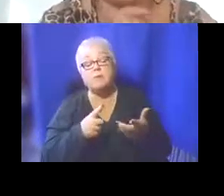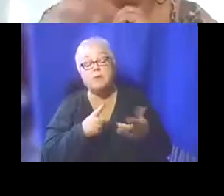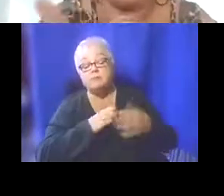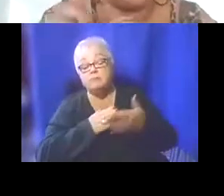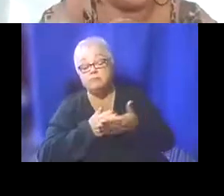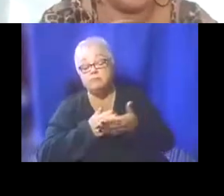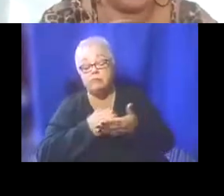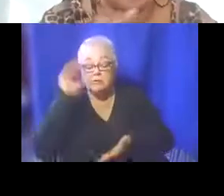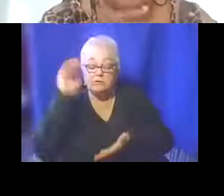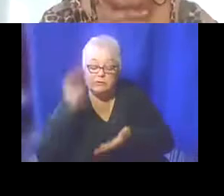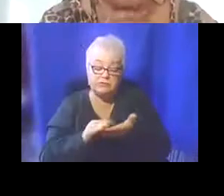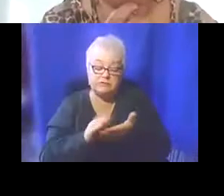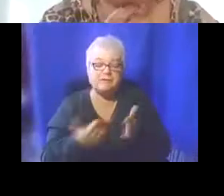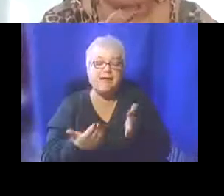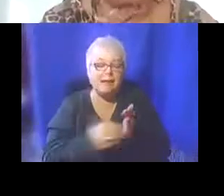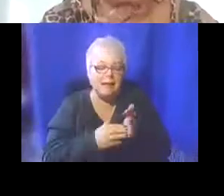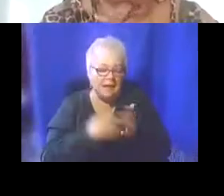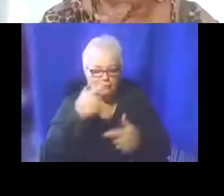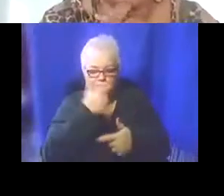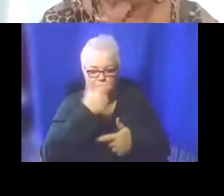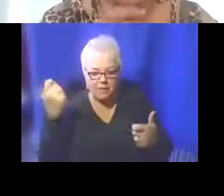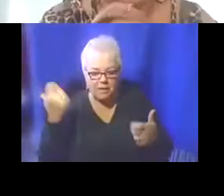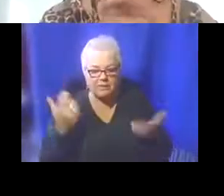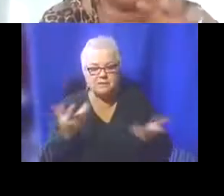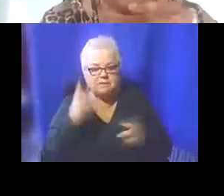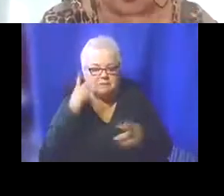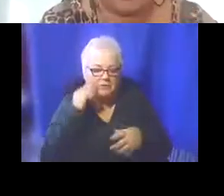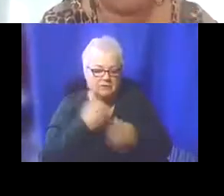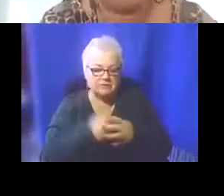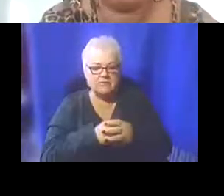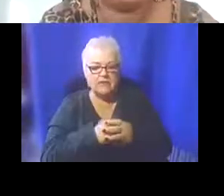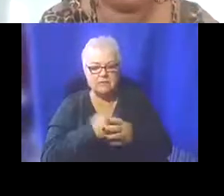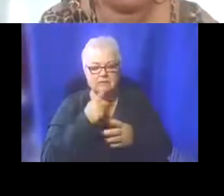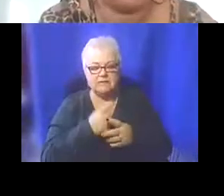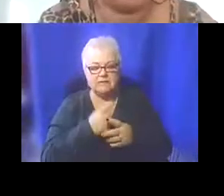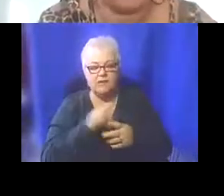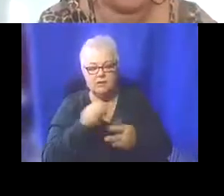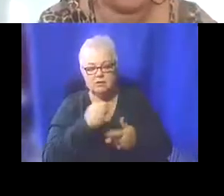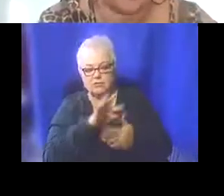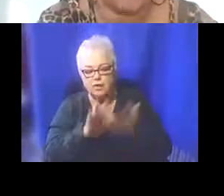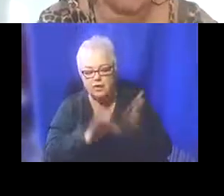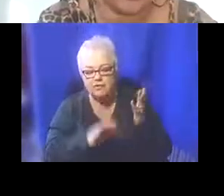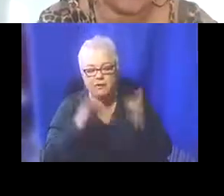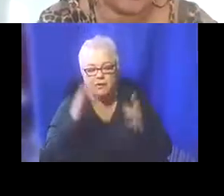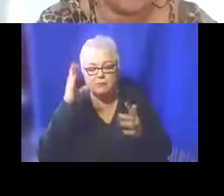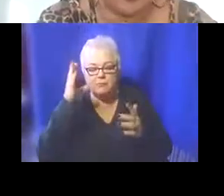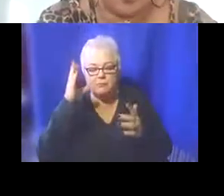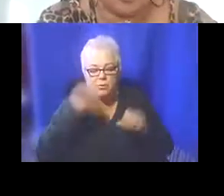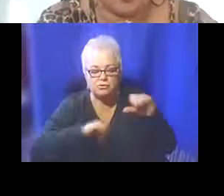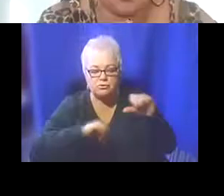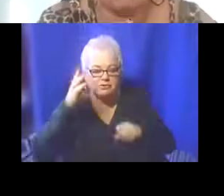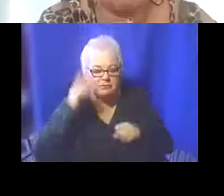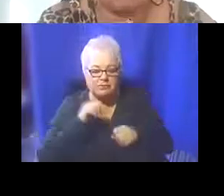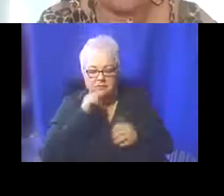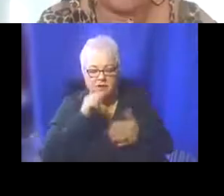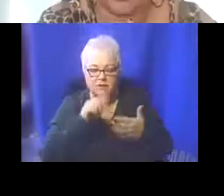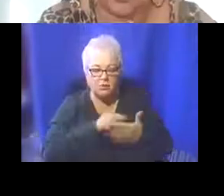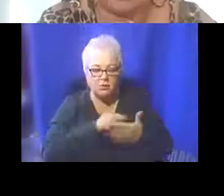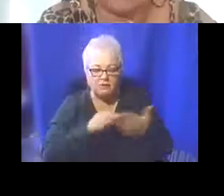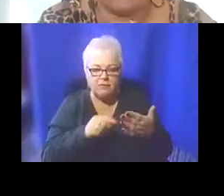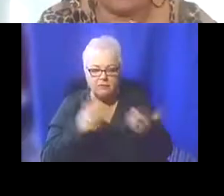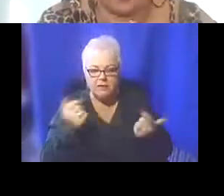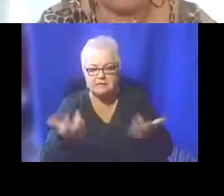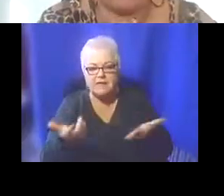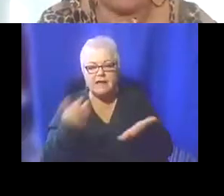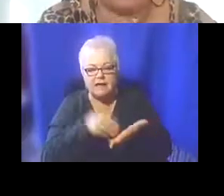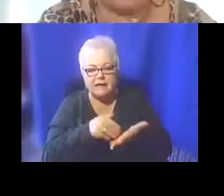And see, this is the word I don't like, providing, I'll say, alternative emotional experiences, not corrective. Because